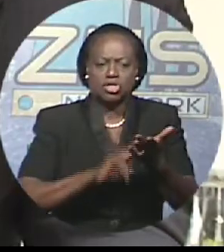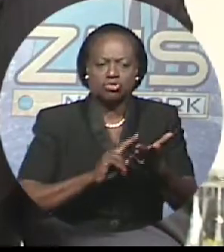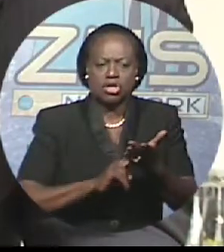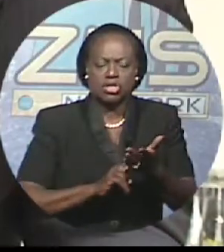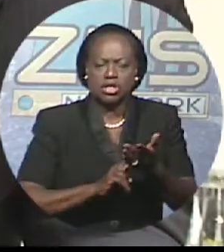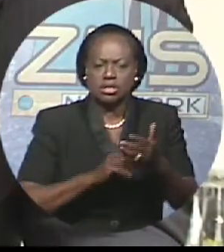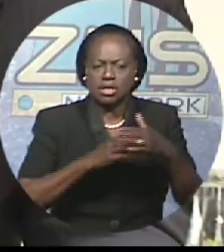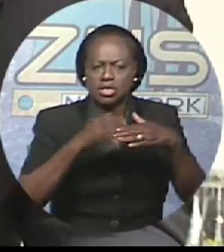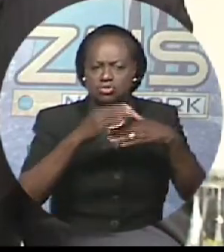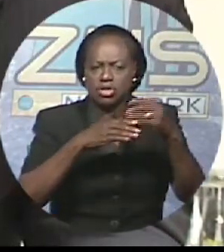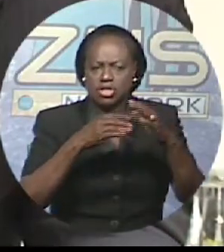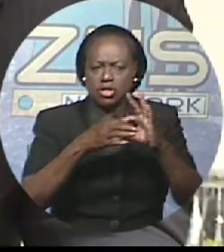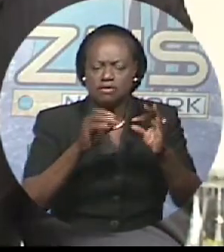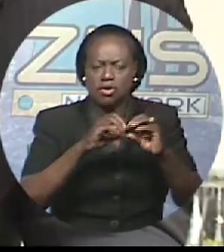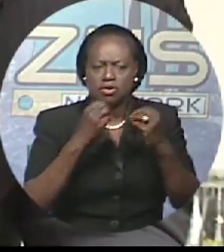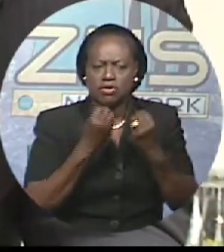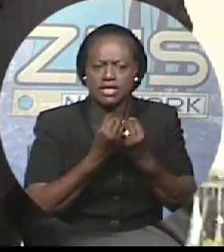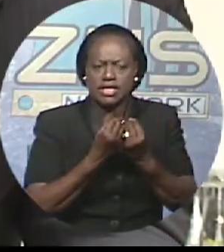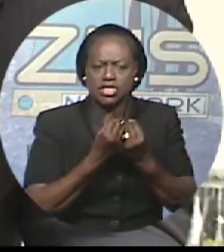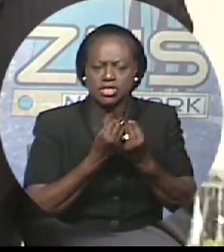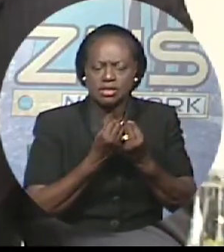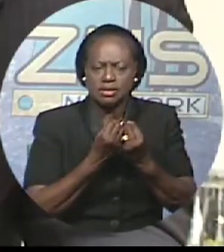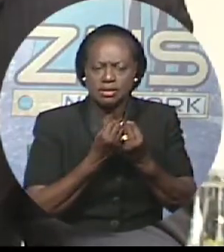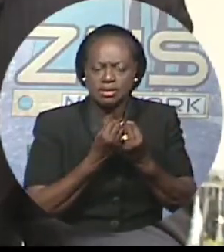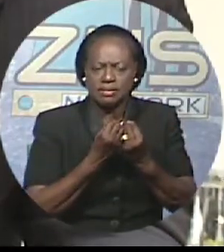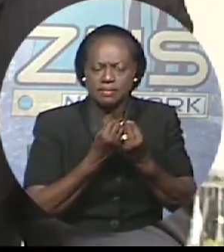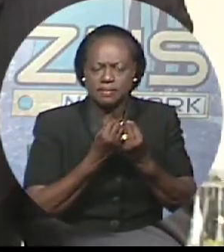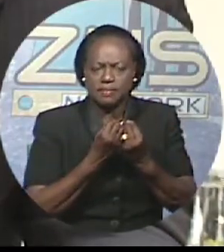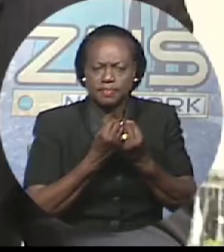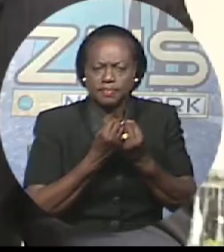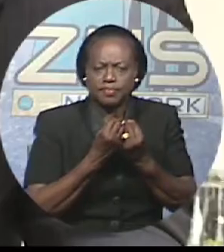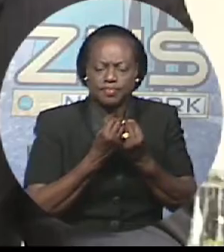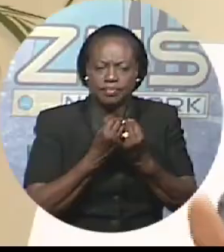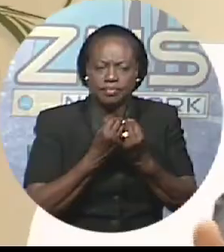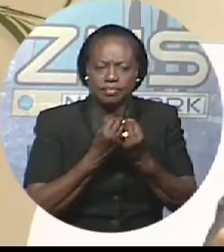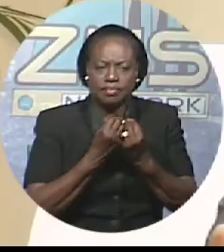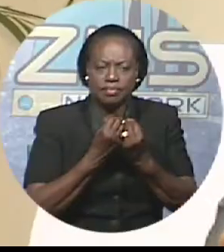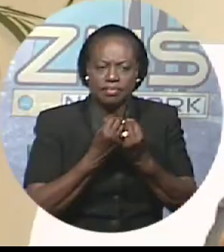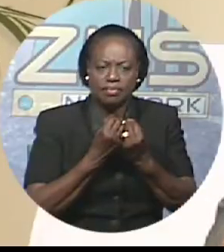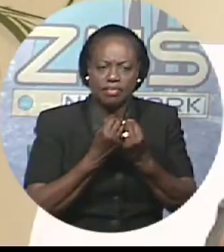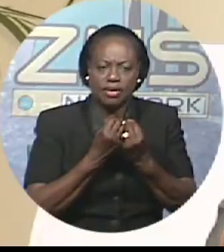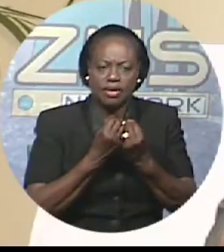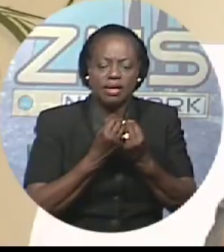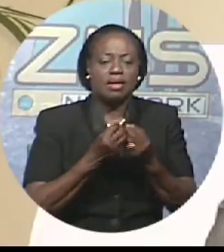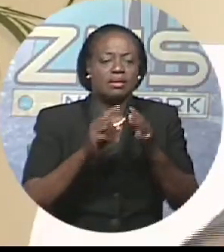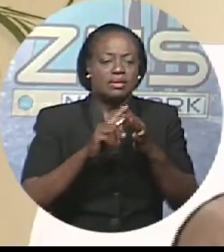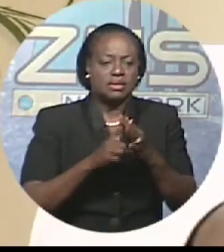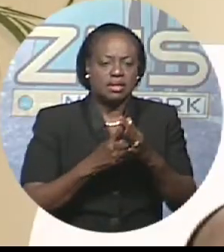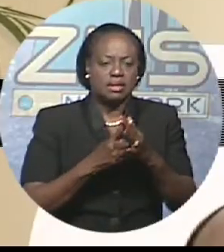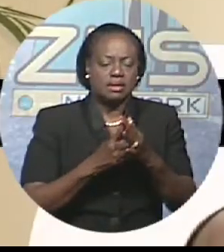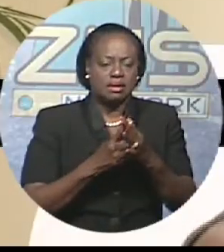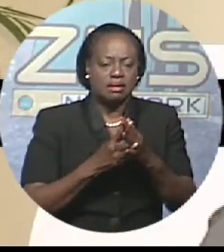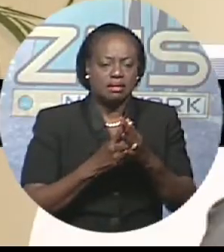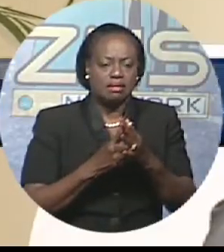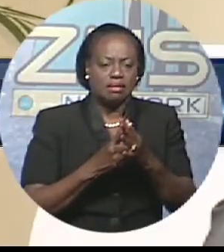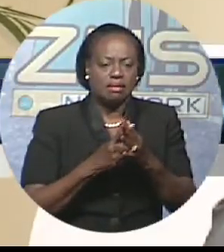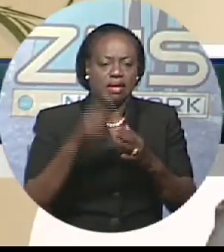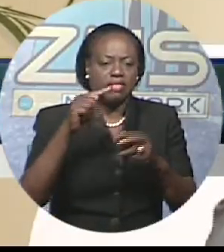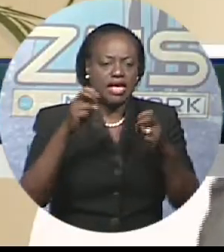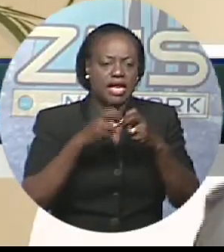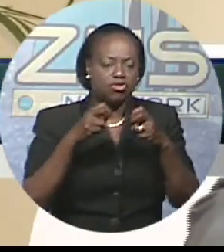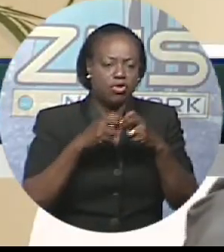project. This is just the beginning of a long journey, and Indra, as technology partner, will work side by side